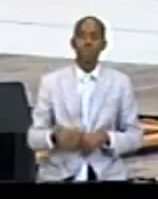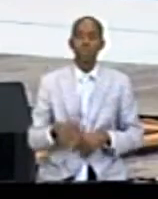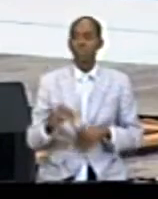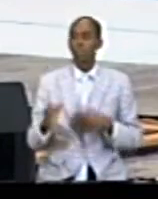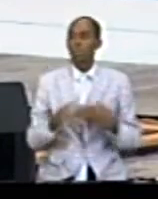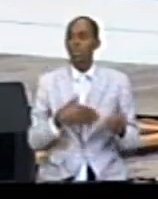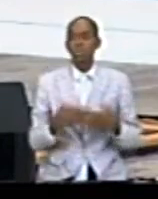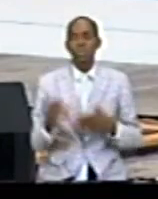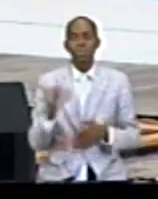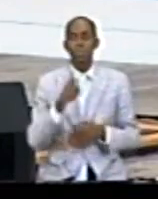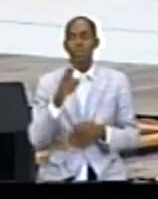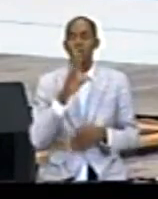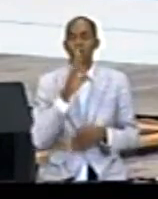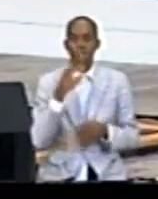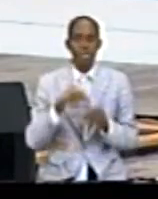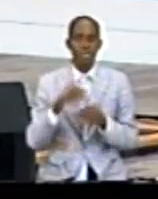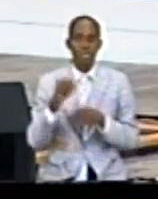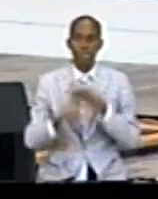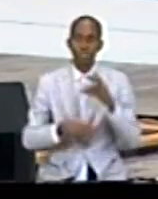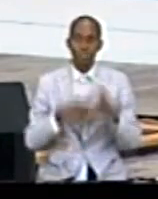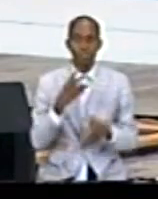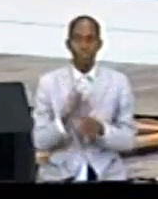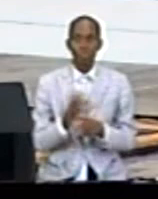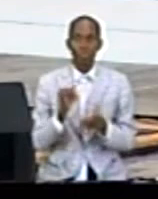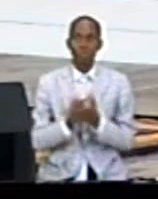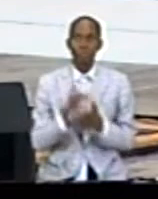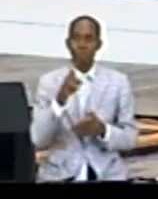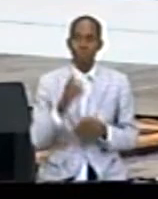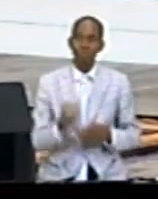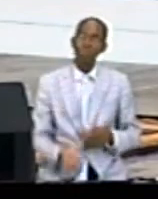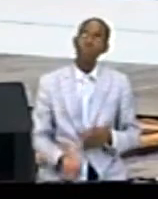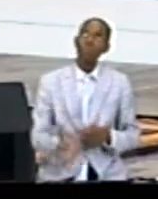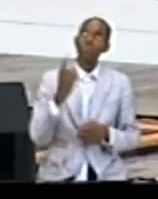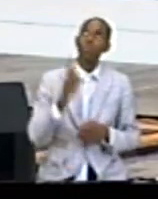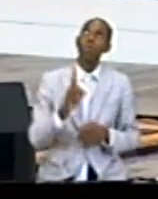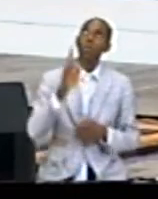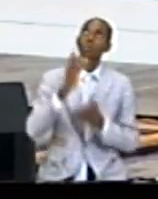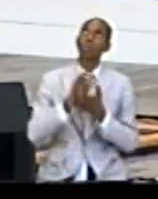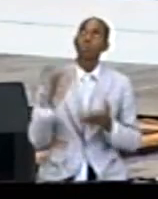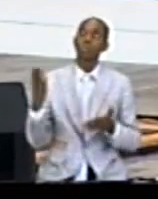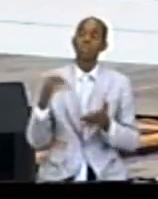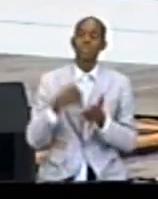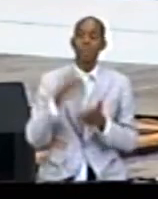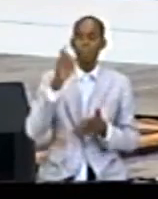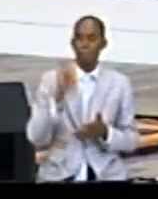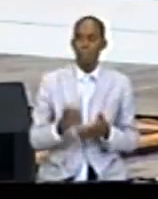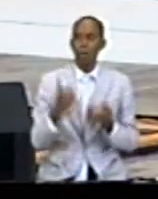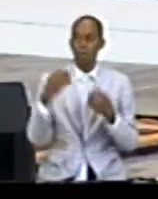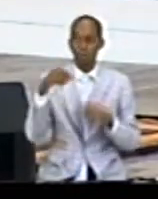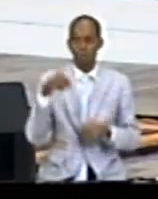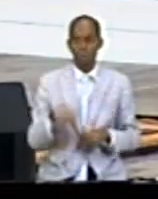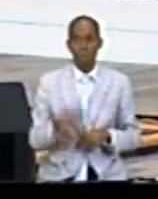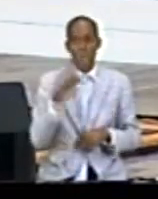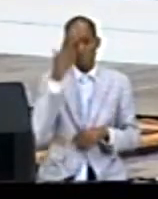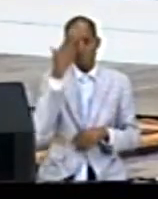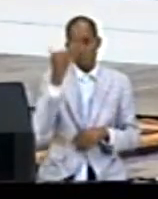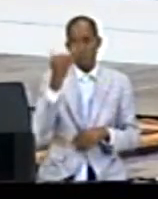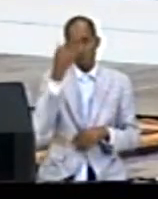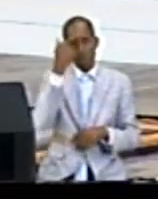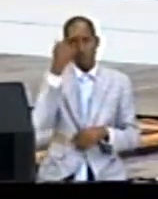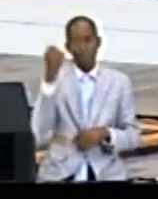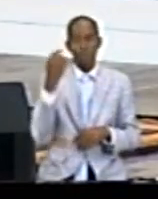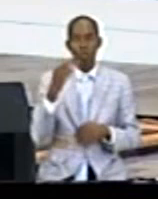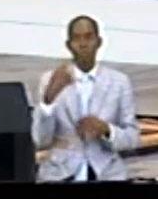you are in the world that you throw up an object, it must come down. Why? Because of the law